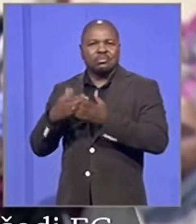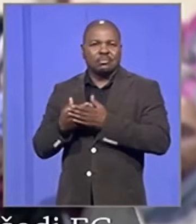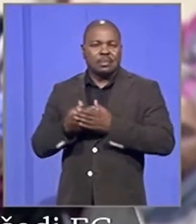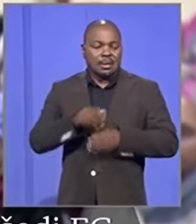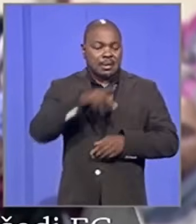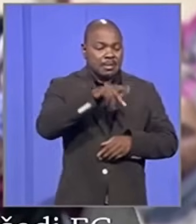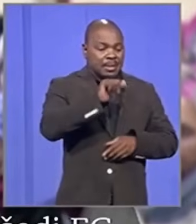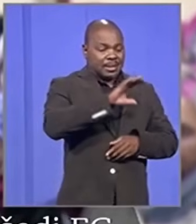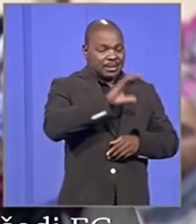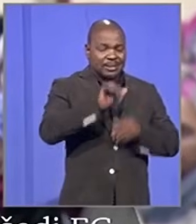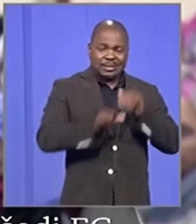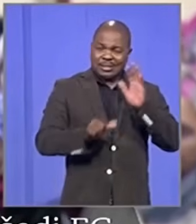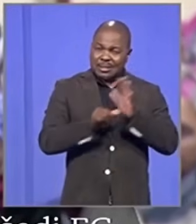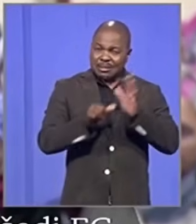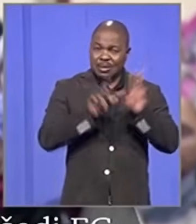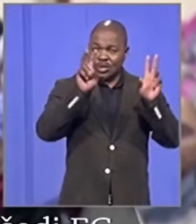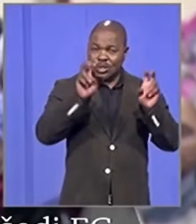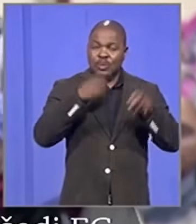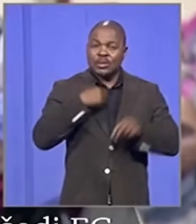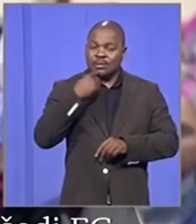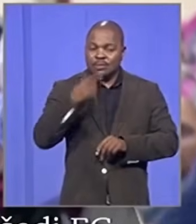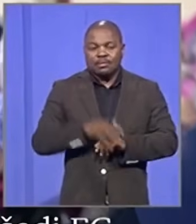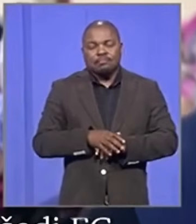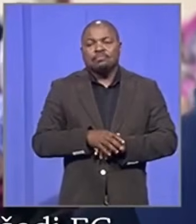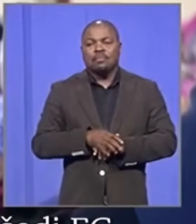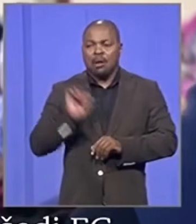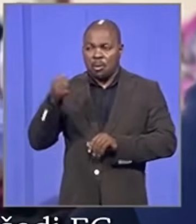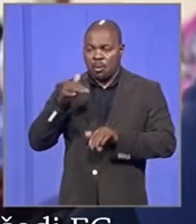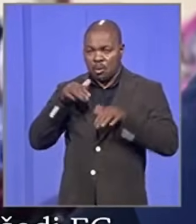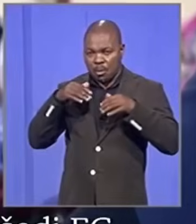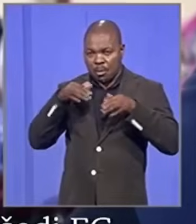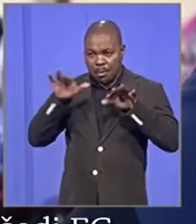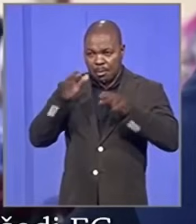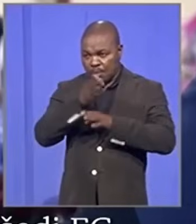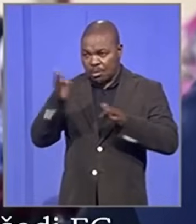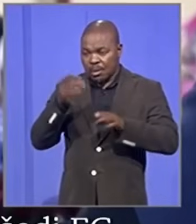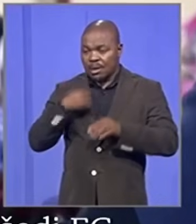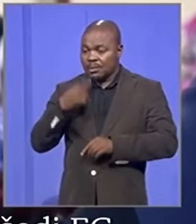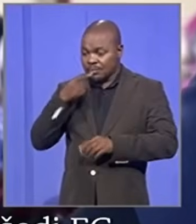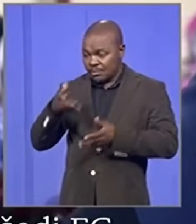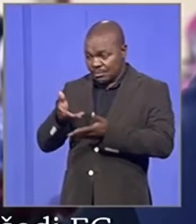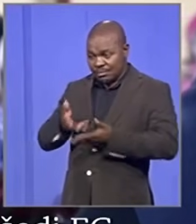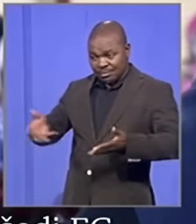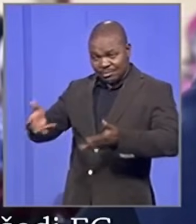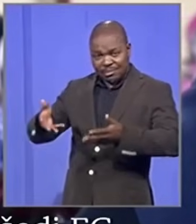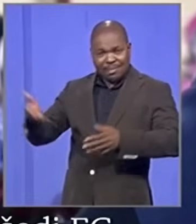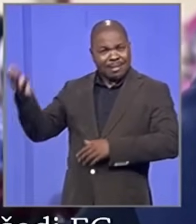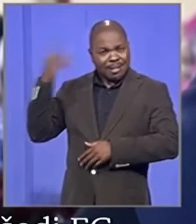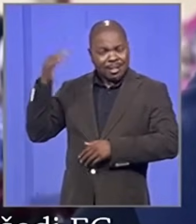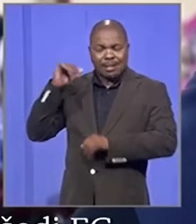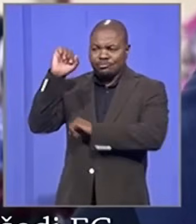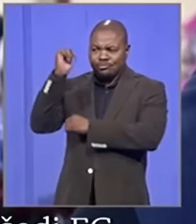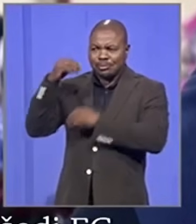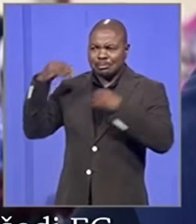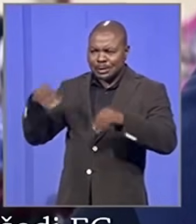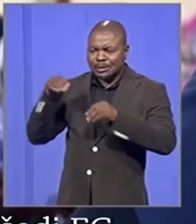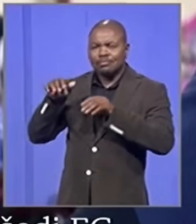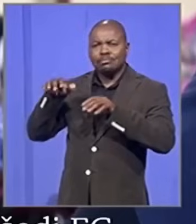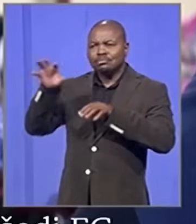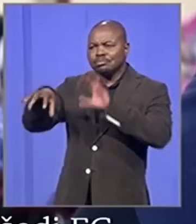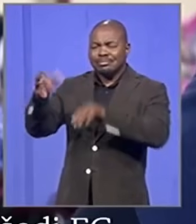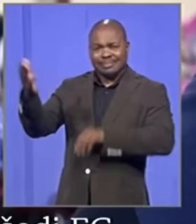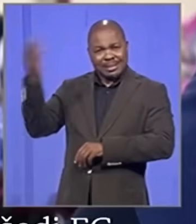PAC, what are the key issues that we are talking about, we are bringing into our own people? We are saying in this area we are in, it used to be an industrial area. It used to have,